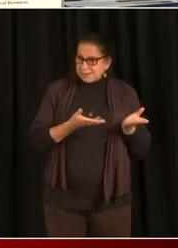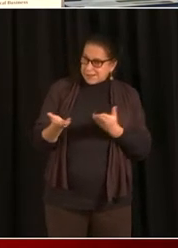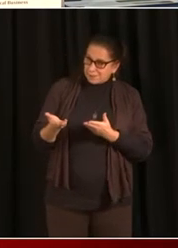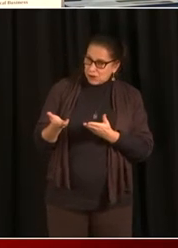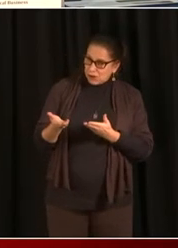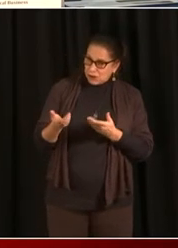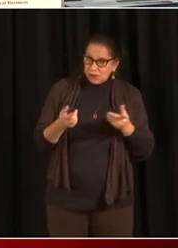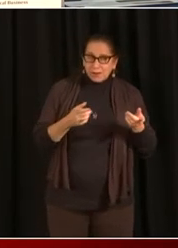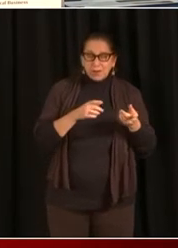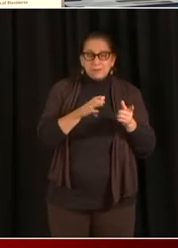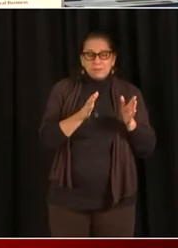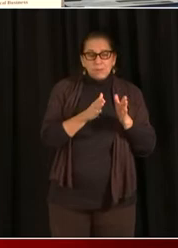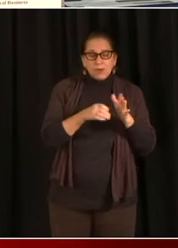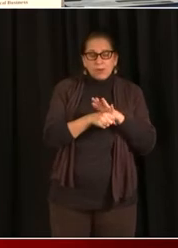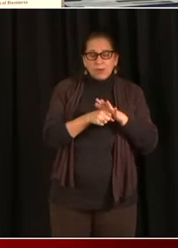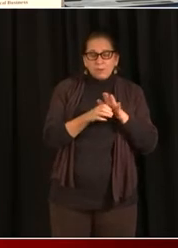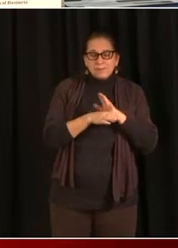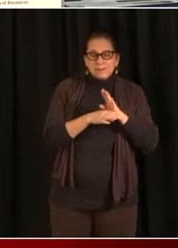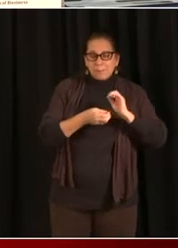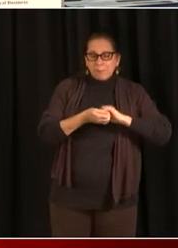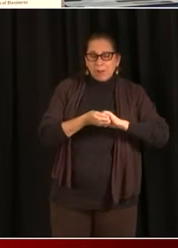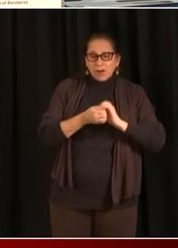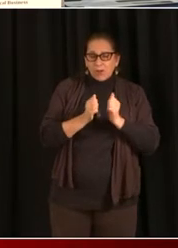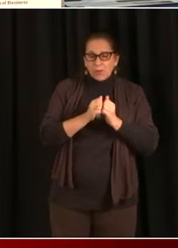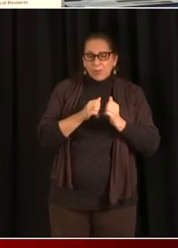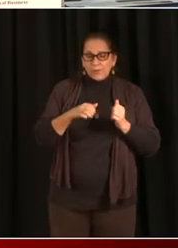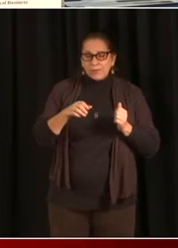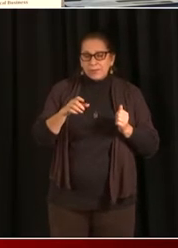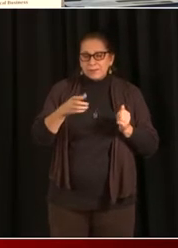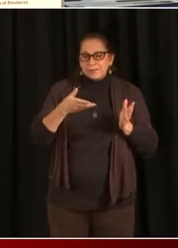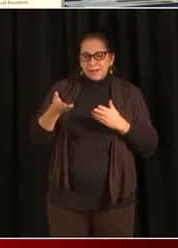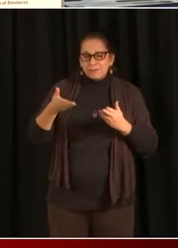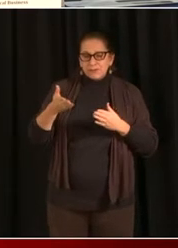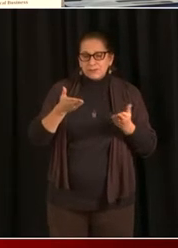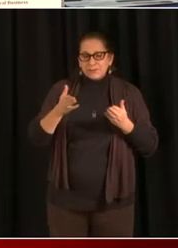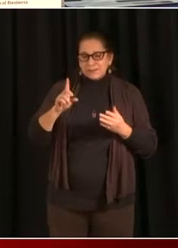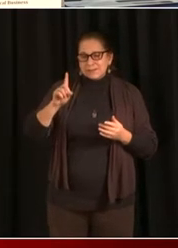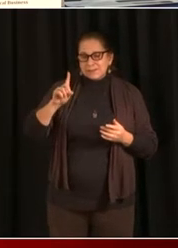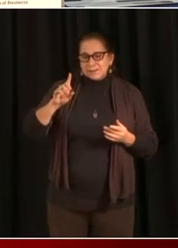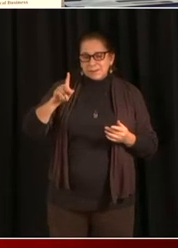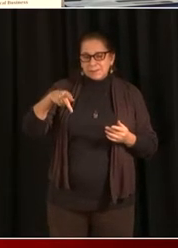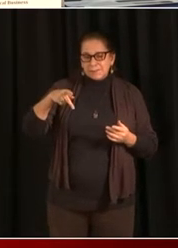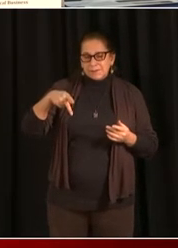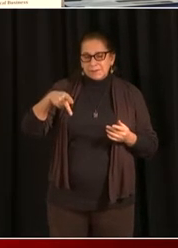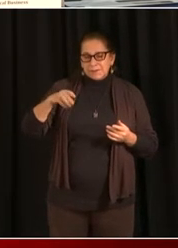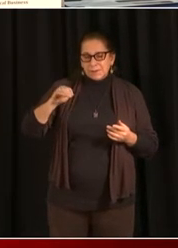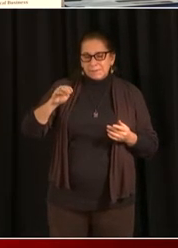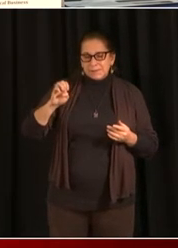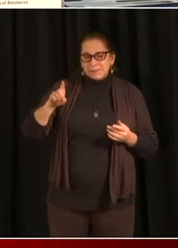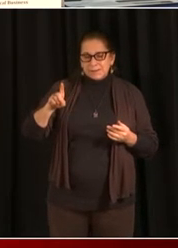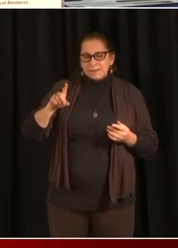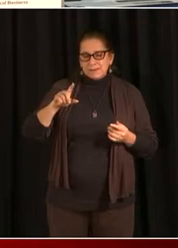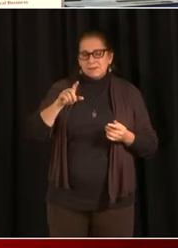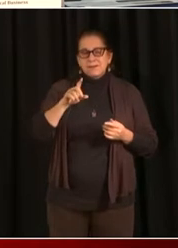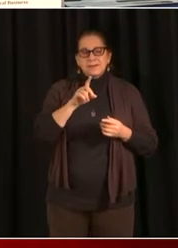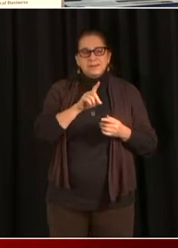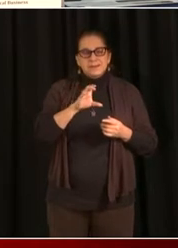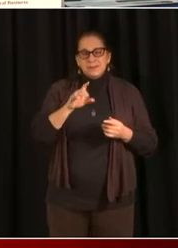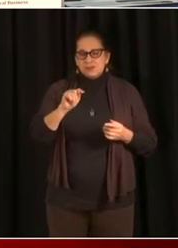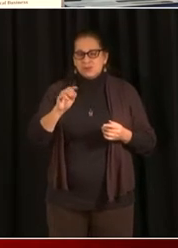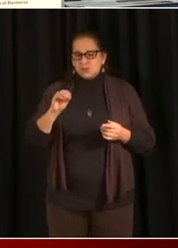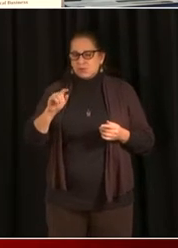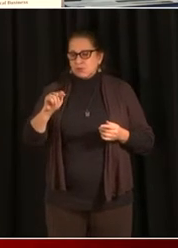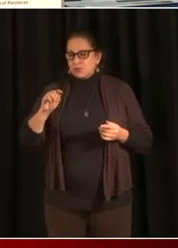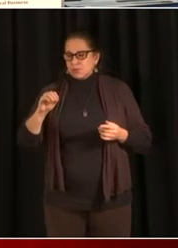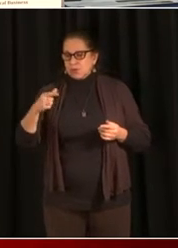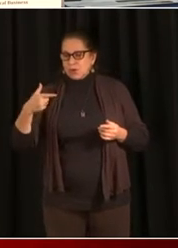partnerships with other opportunities that DMPED has started, like the DC2Go. So give it a second chance before you do the